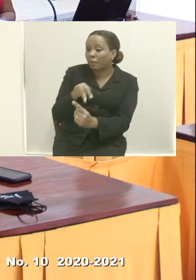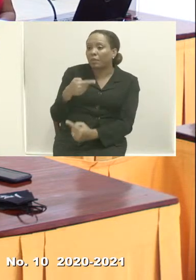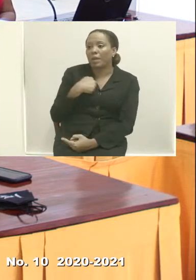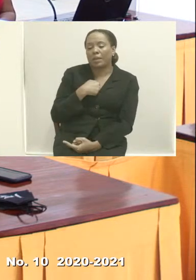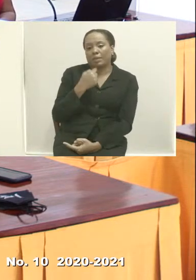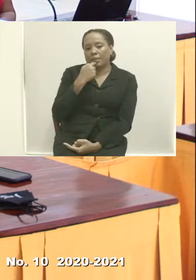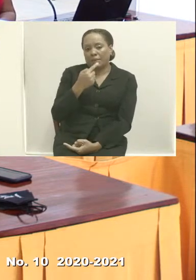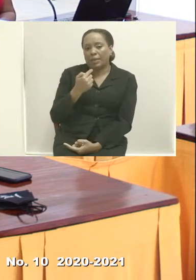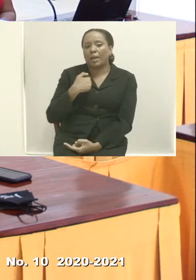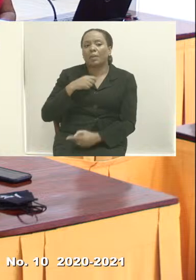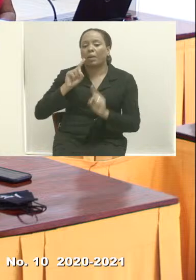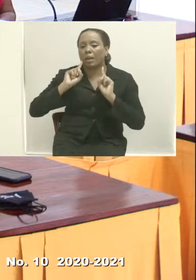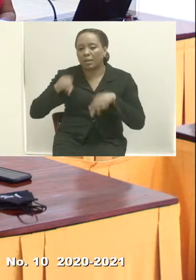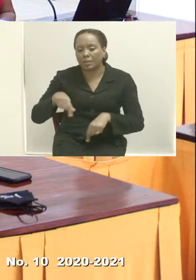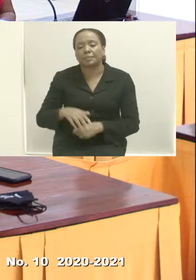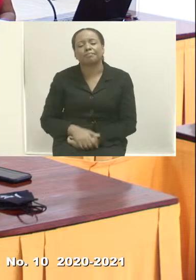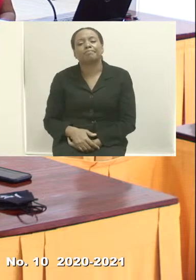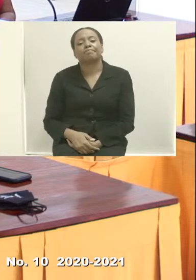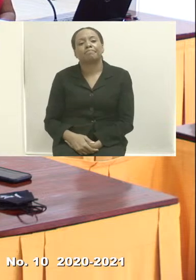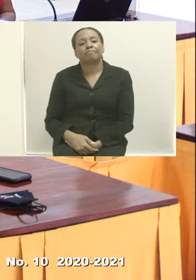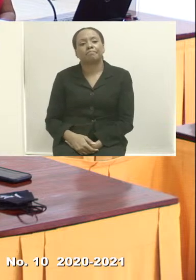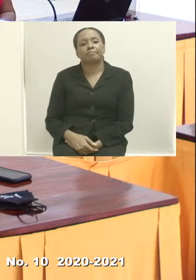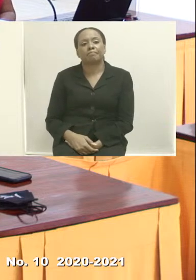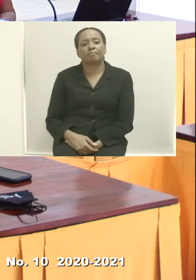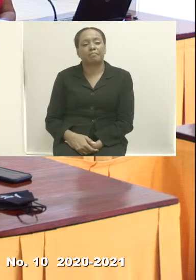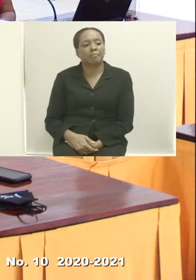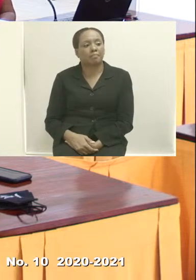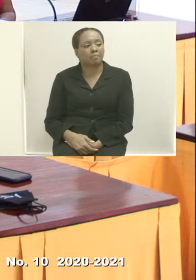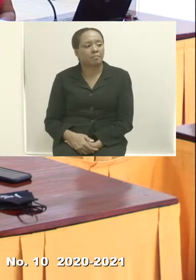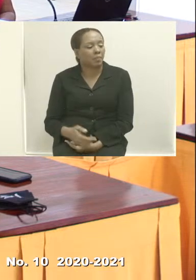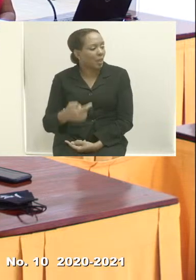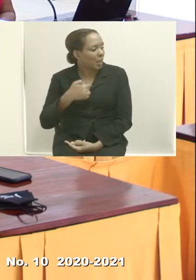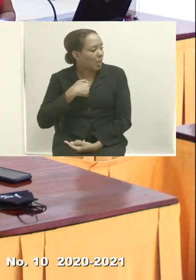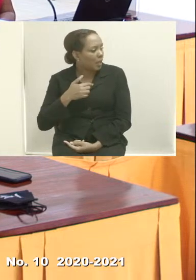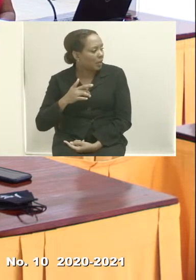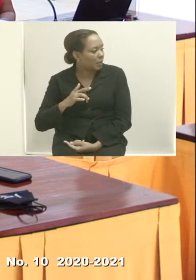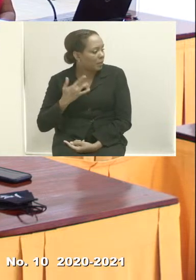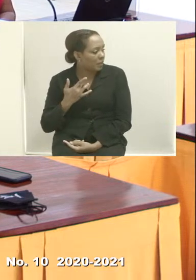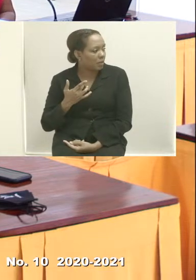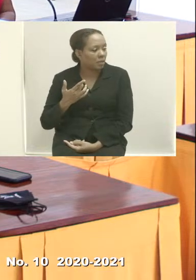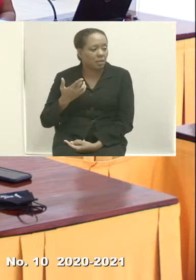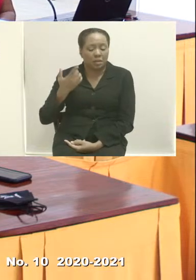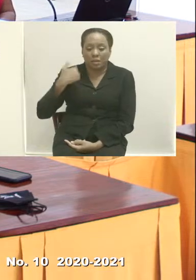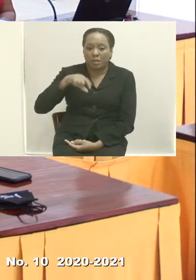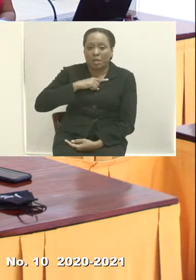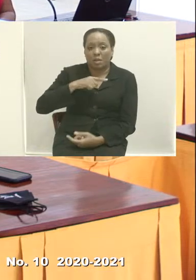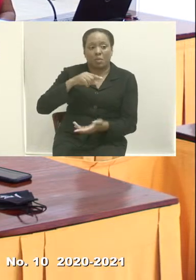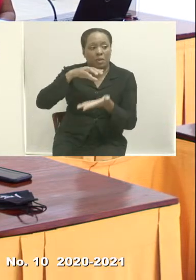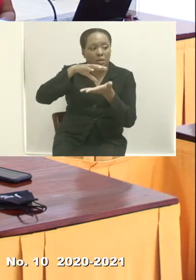I genuinely feel that the lesson that we have learned over the last few months,